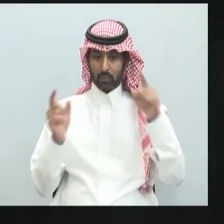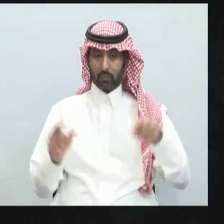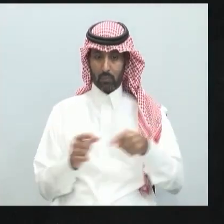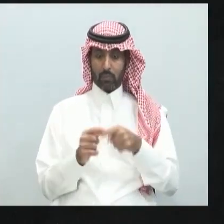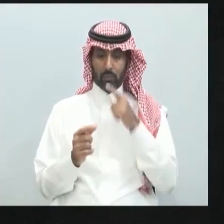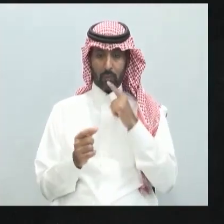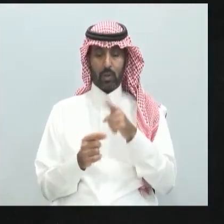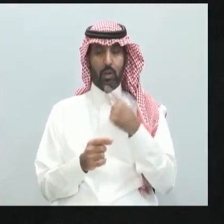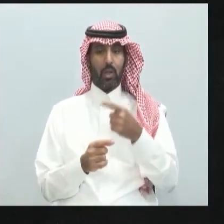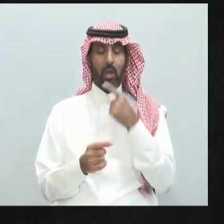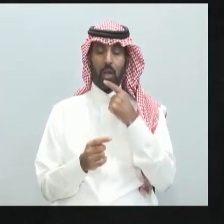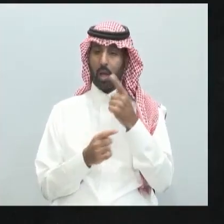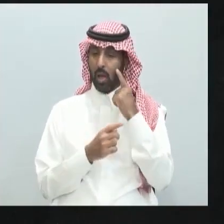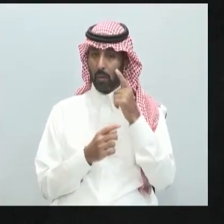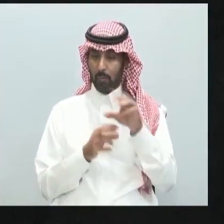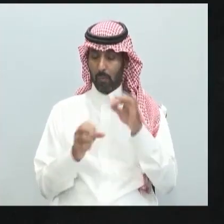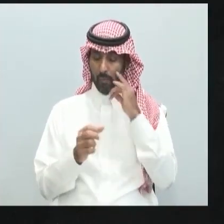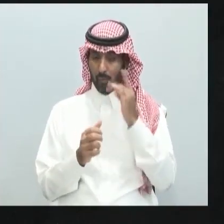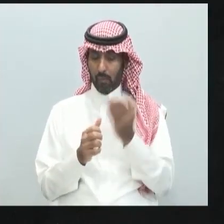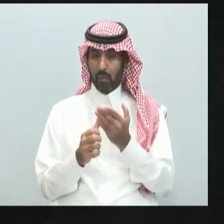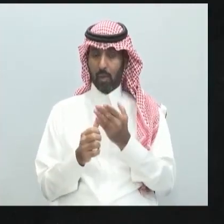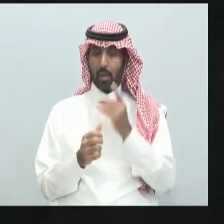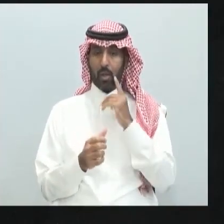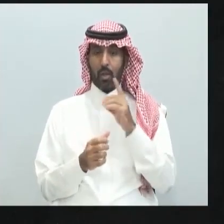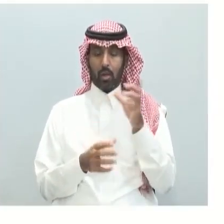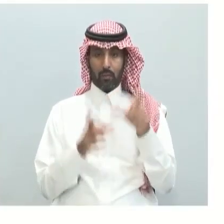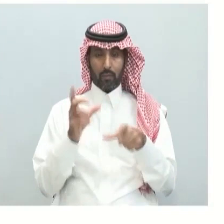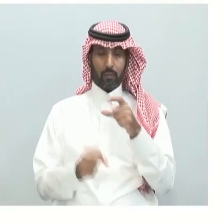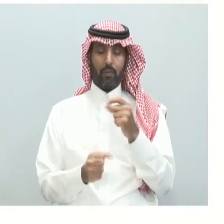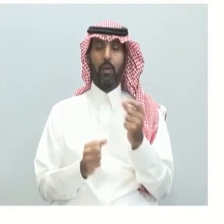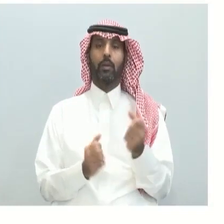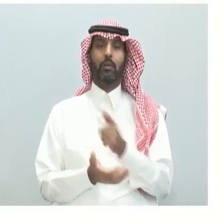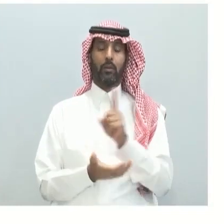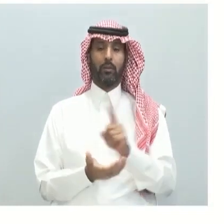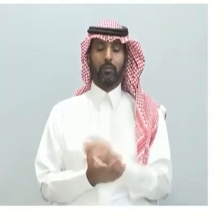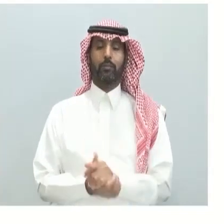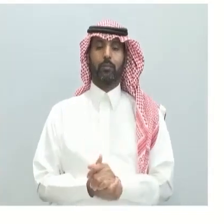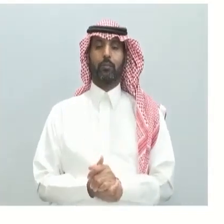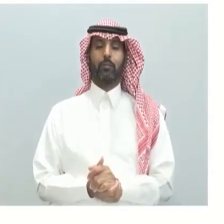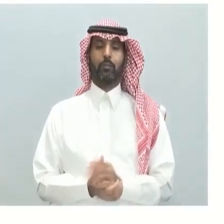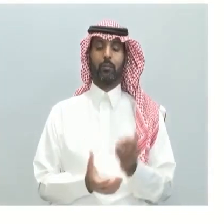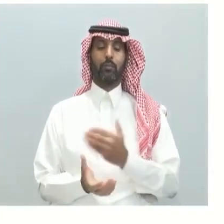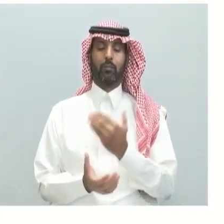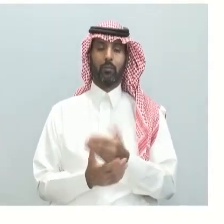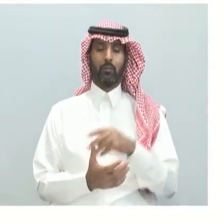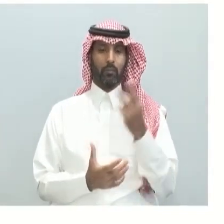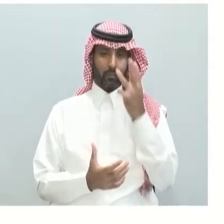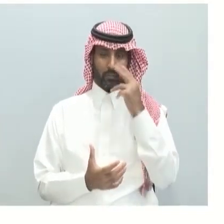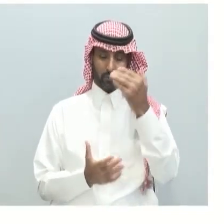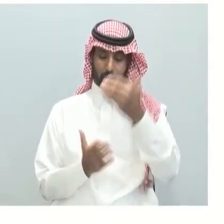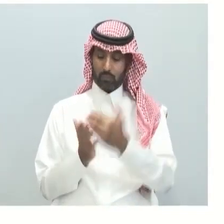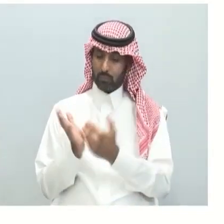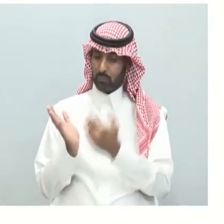is about going green, finding a greener alternative. So the answer is yes. Number three, look at the